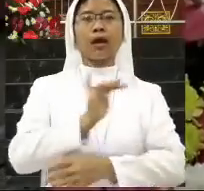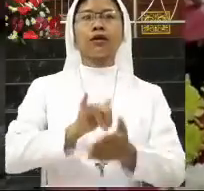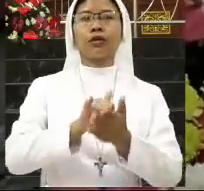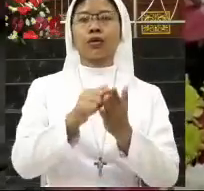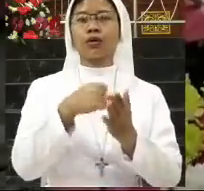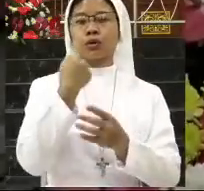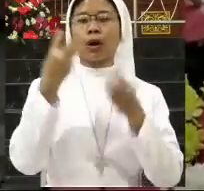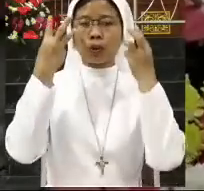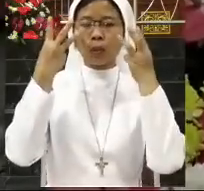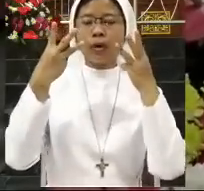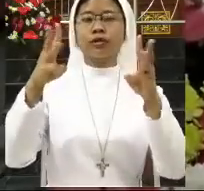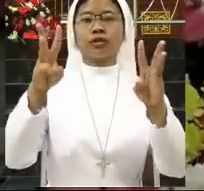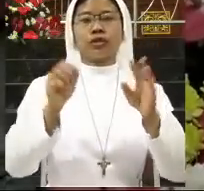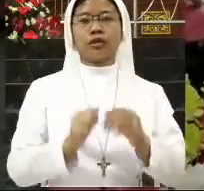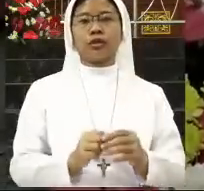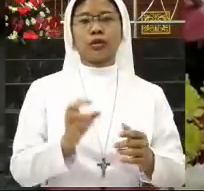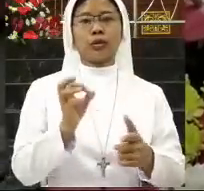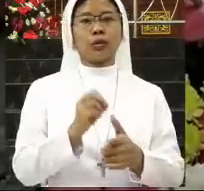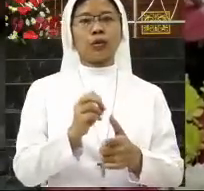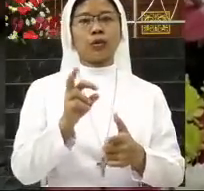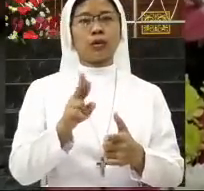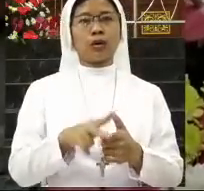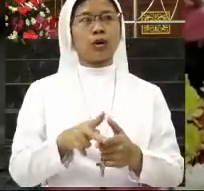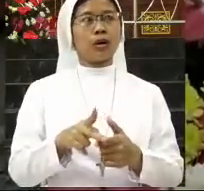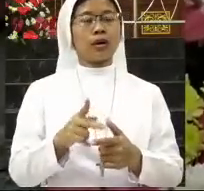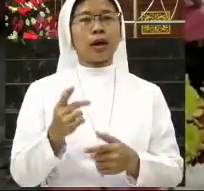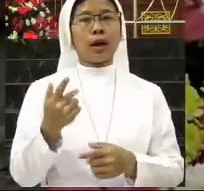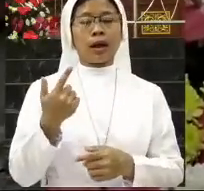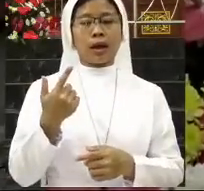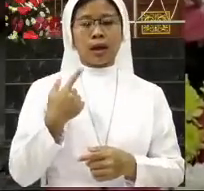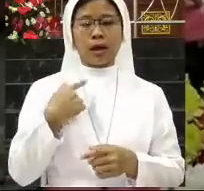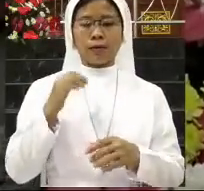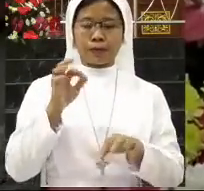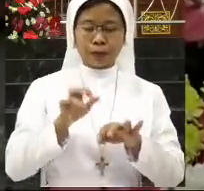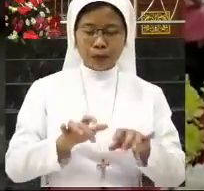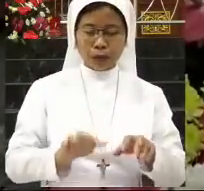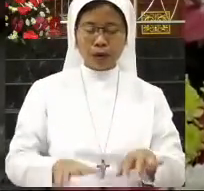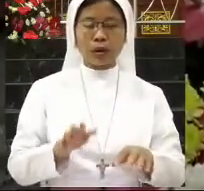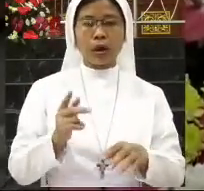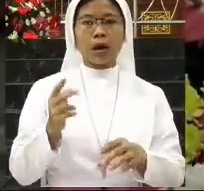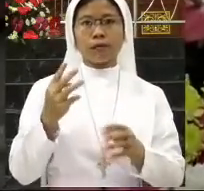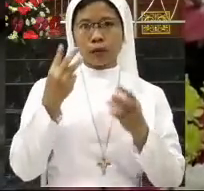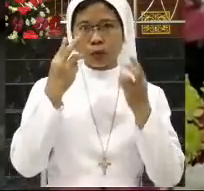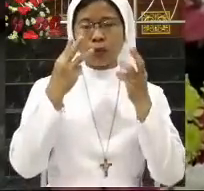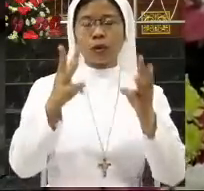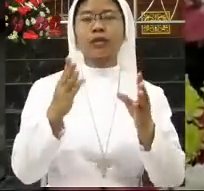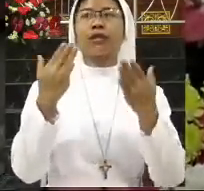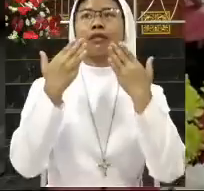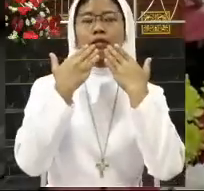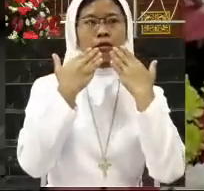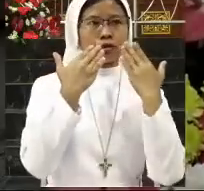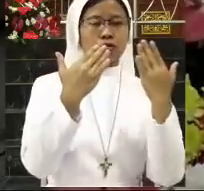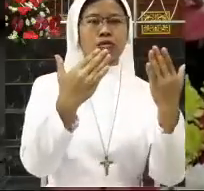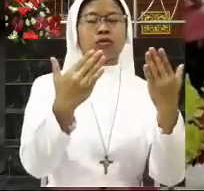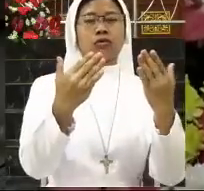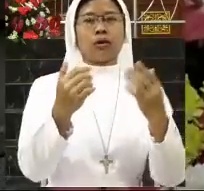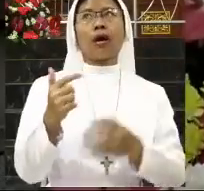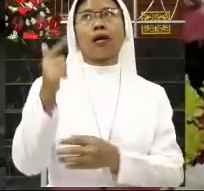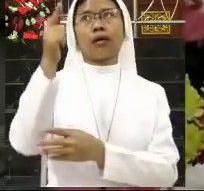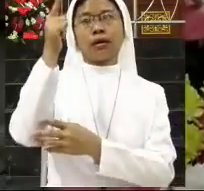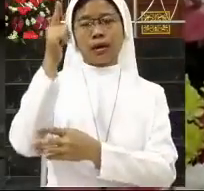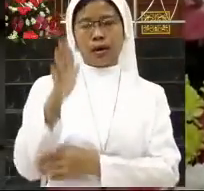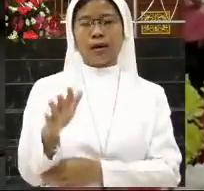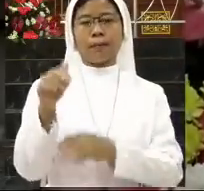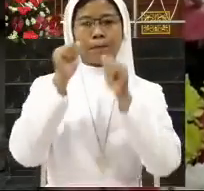are watching or present via online, salamat po. Dios